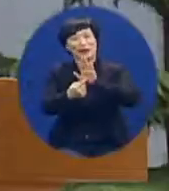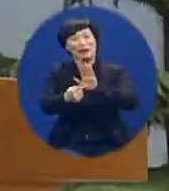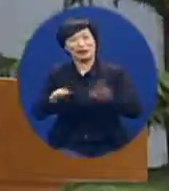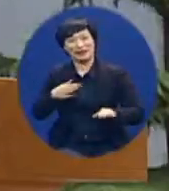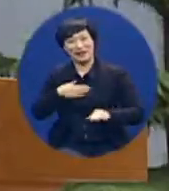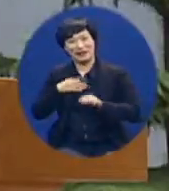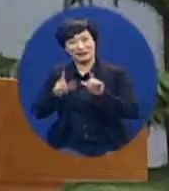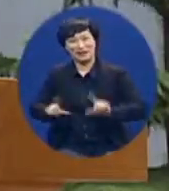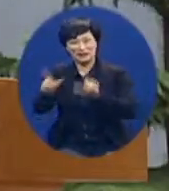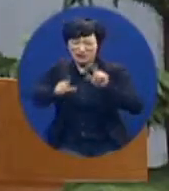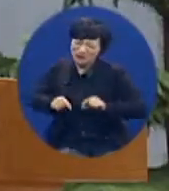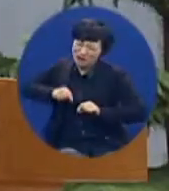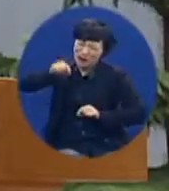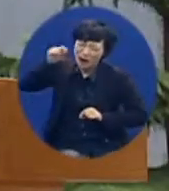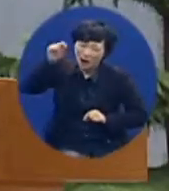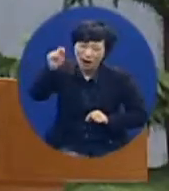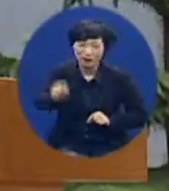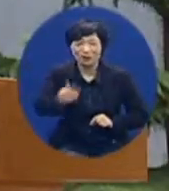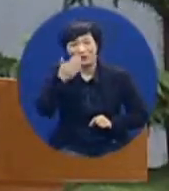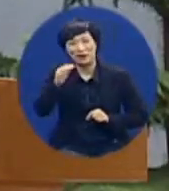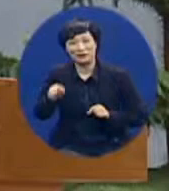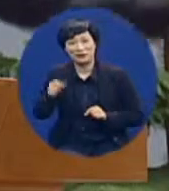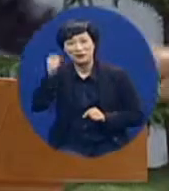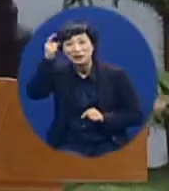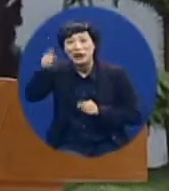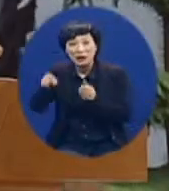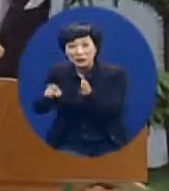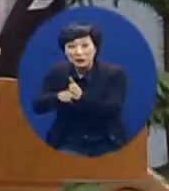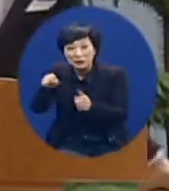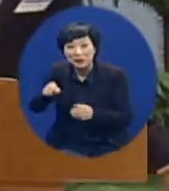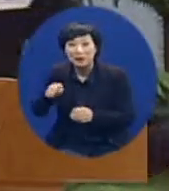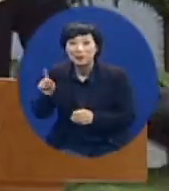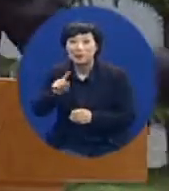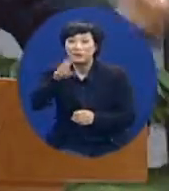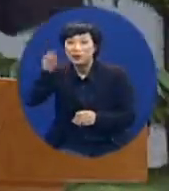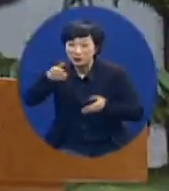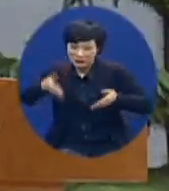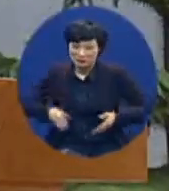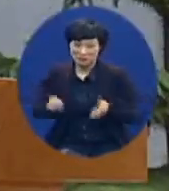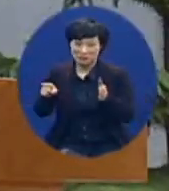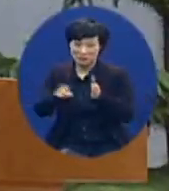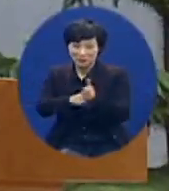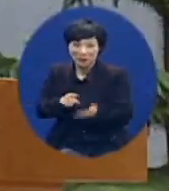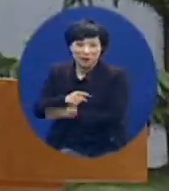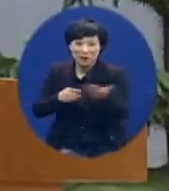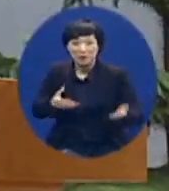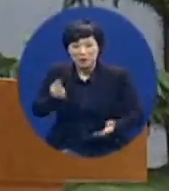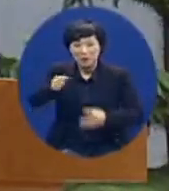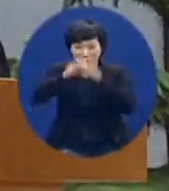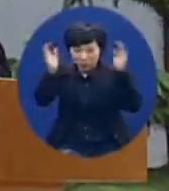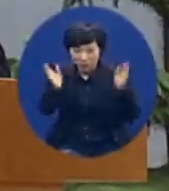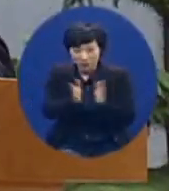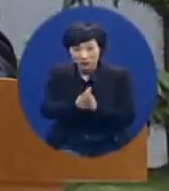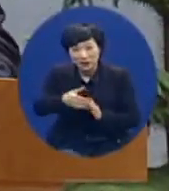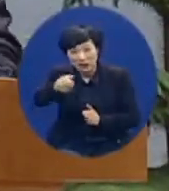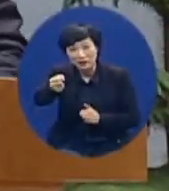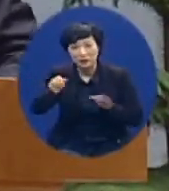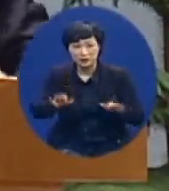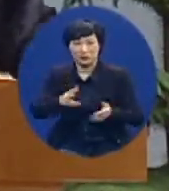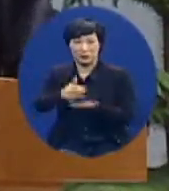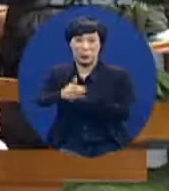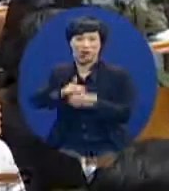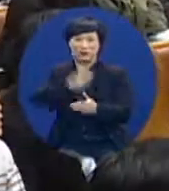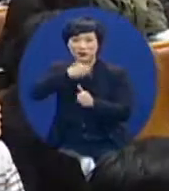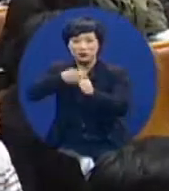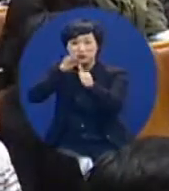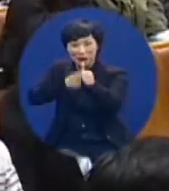our lives end. It is so great. I bless you in Jesus' name to have the faith of